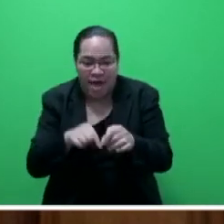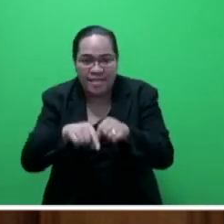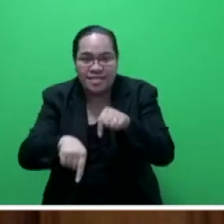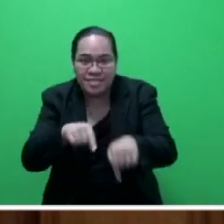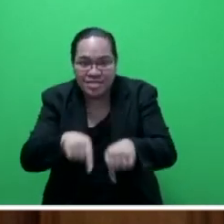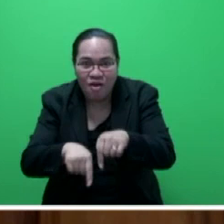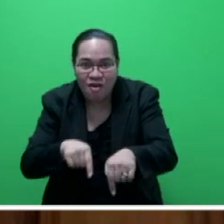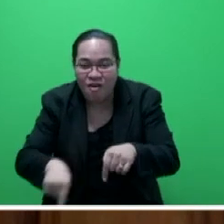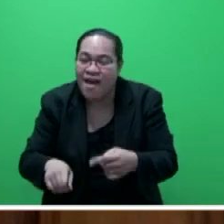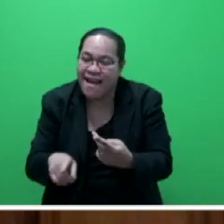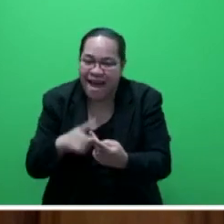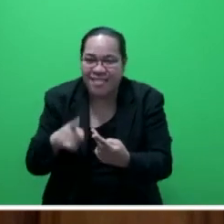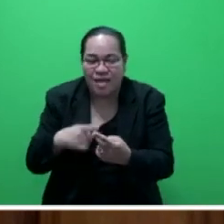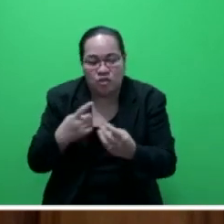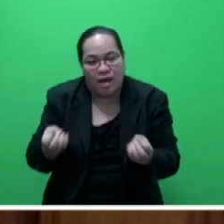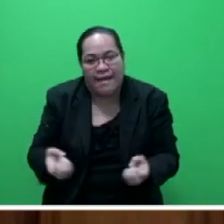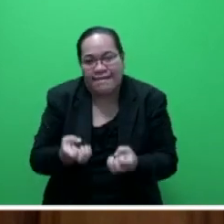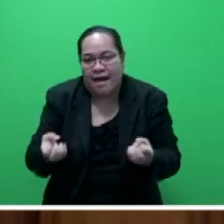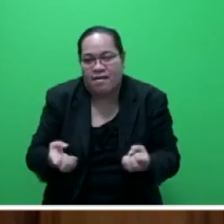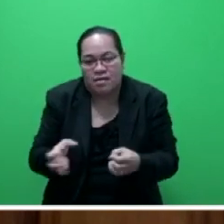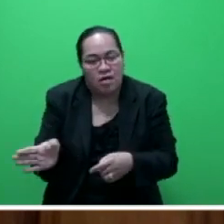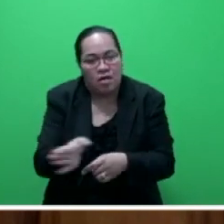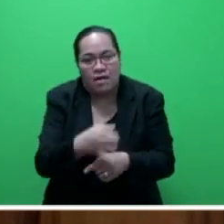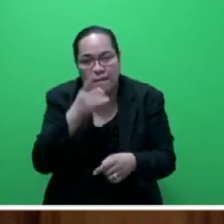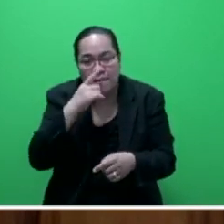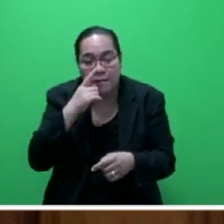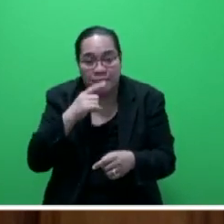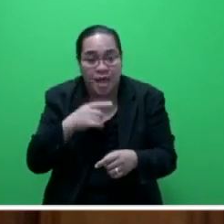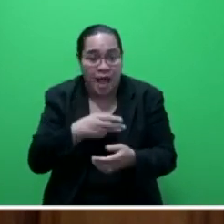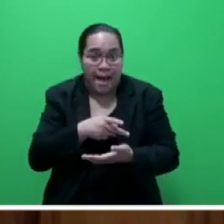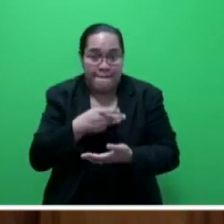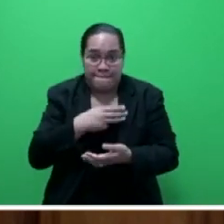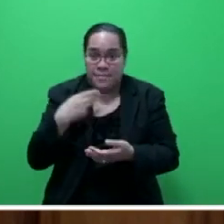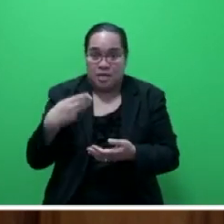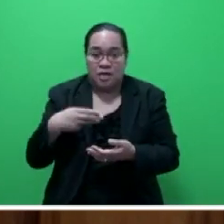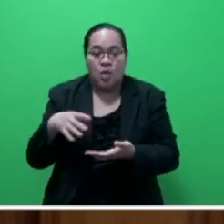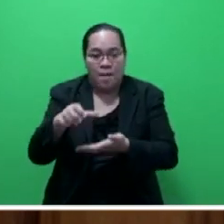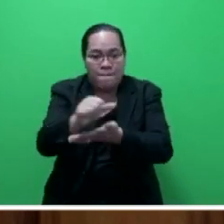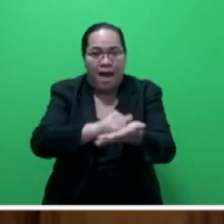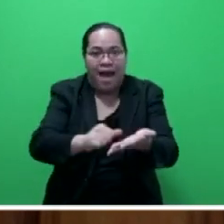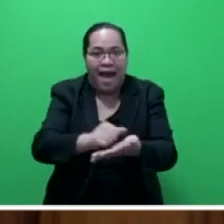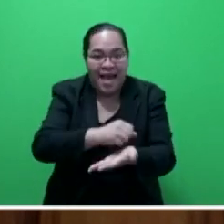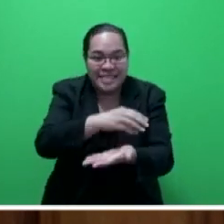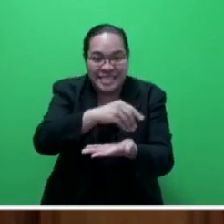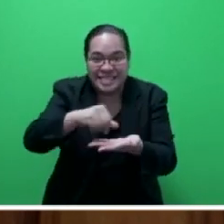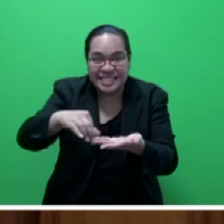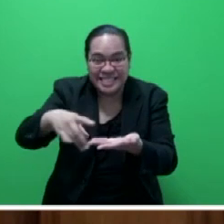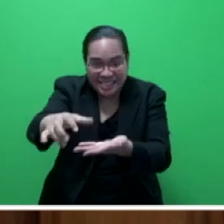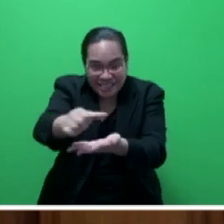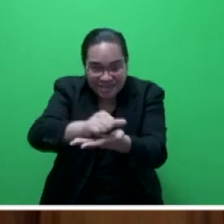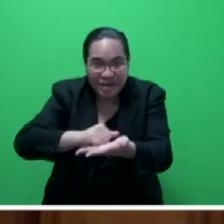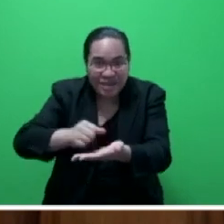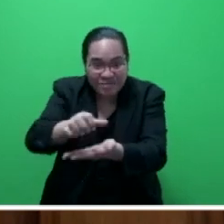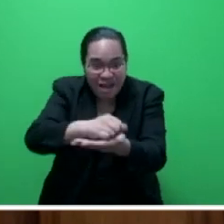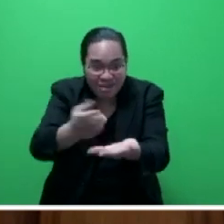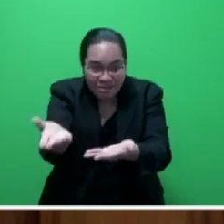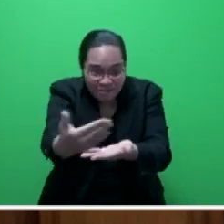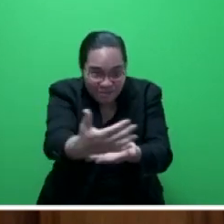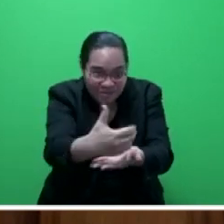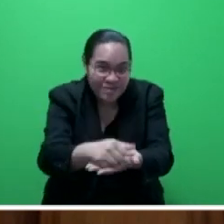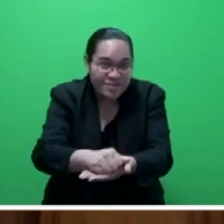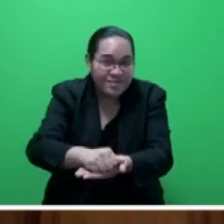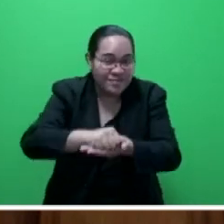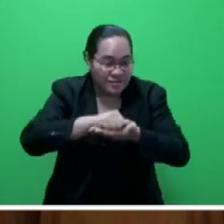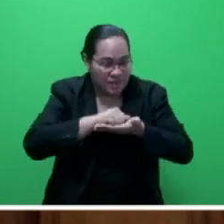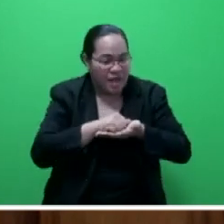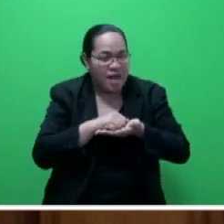name a few. The ministry will purchase seedlings from these communities for establishment in areas requiring